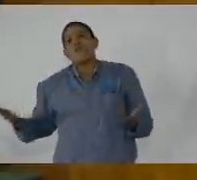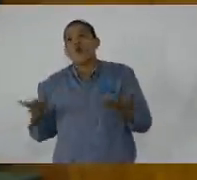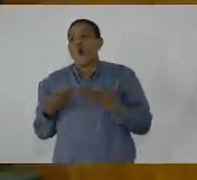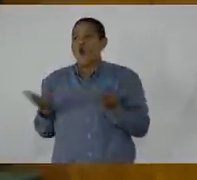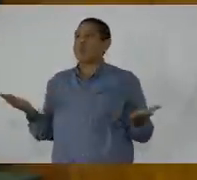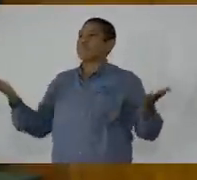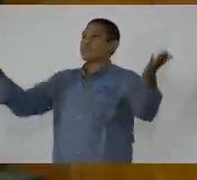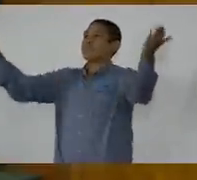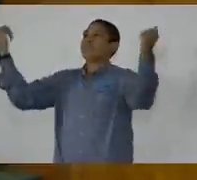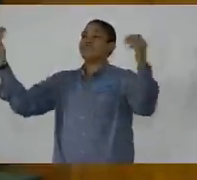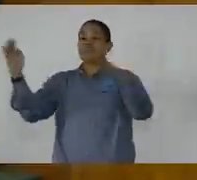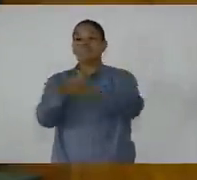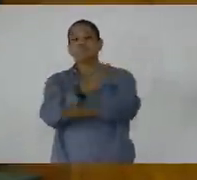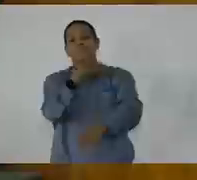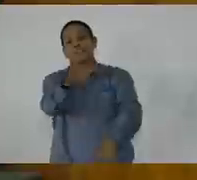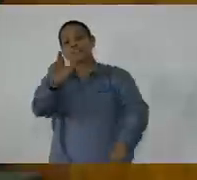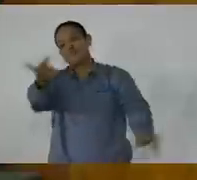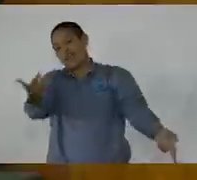for business.